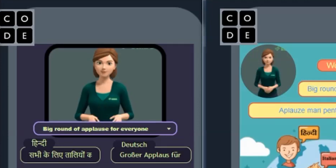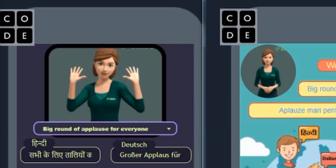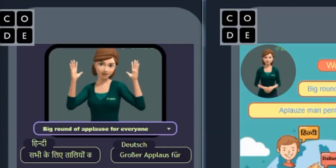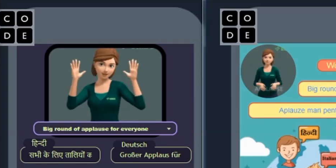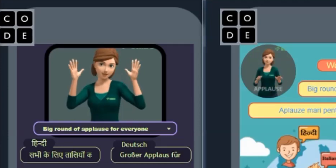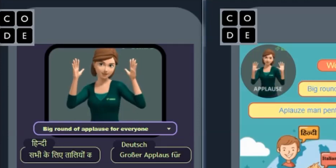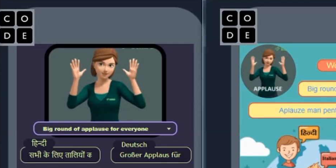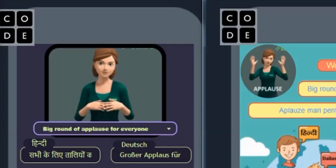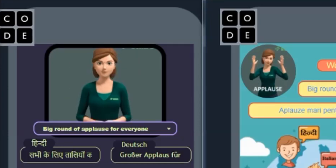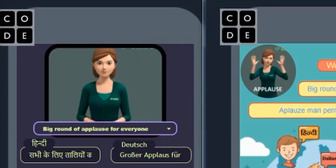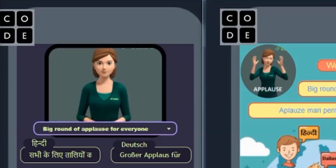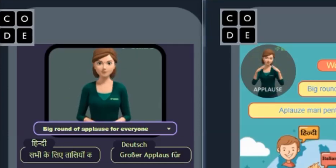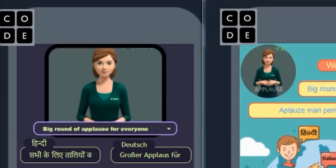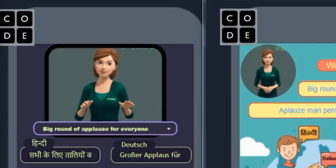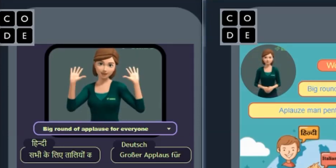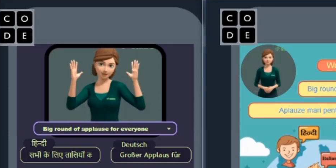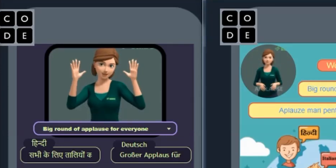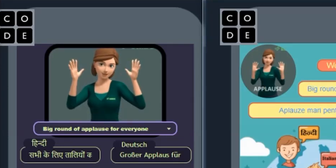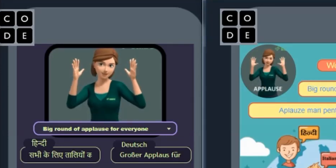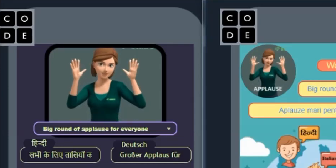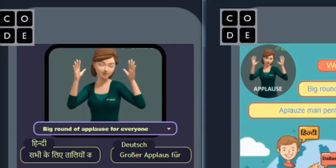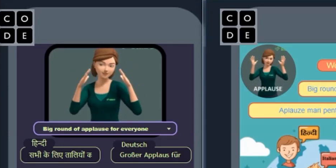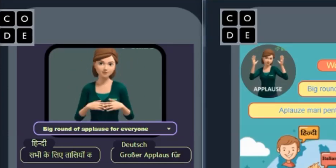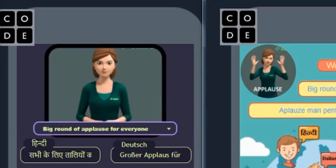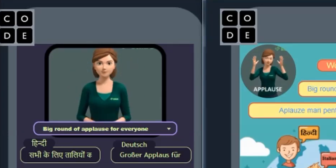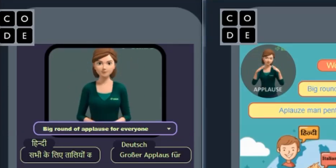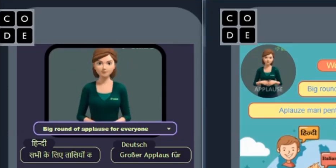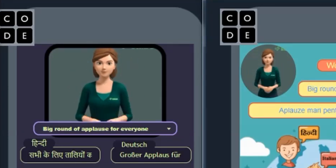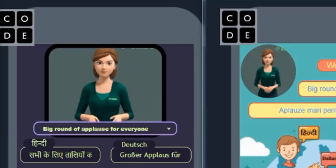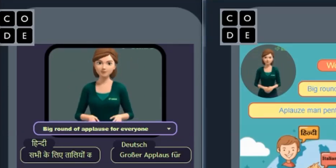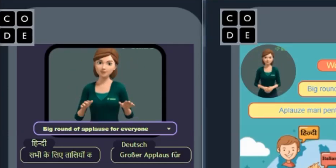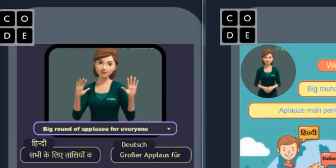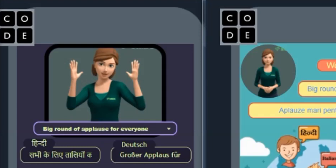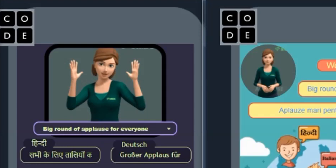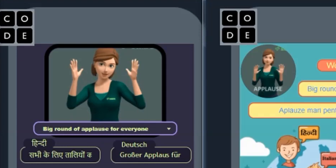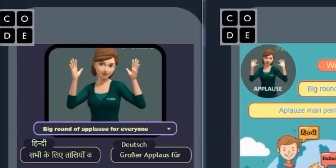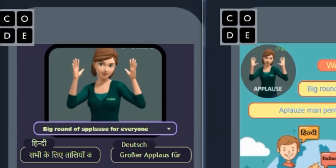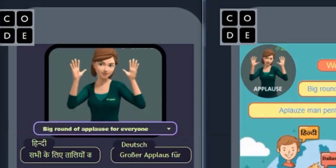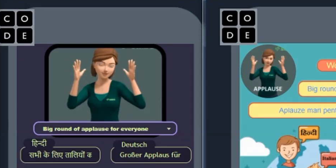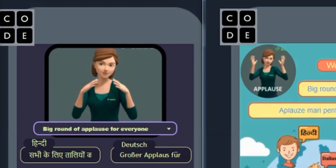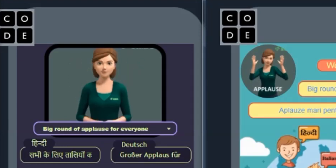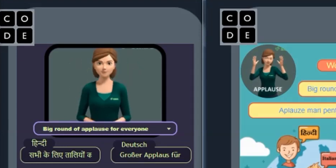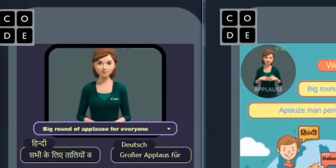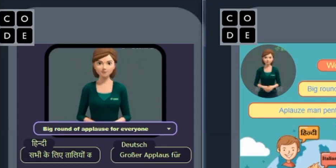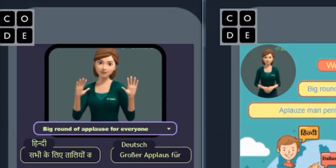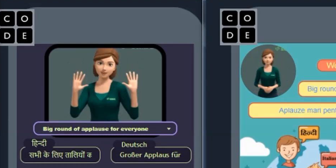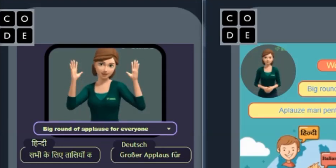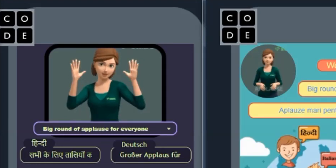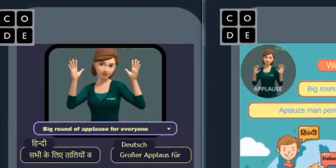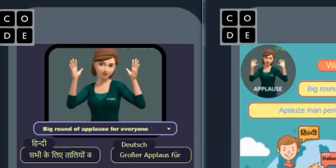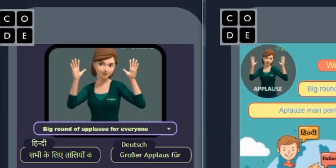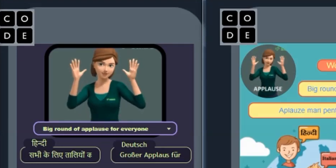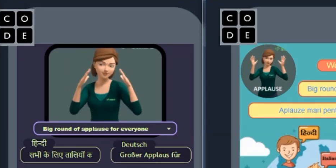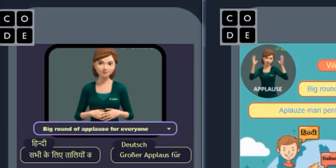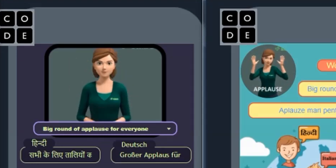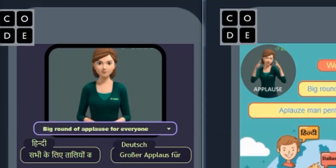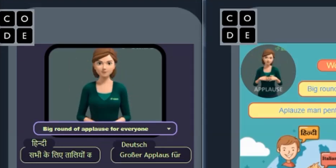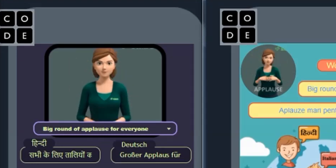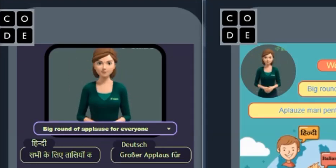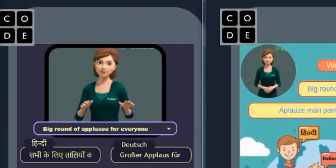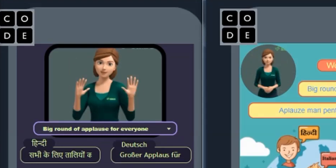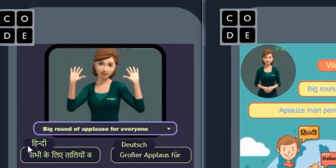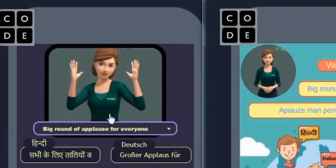sentence has been added successfully to the table present on the data browser connected to the app. Now